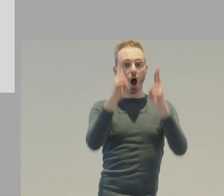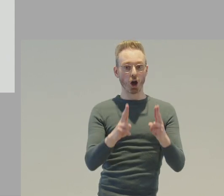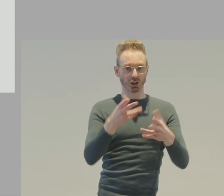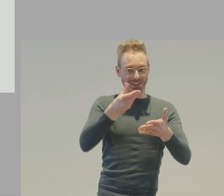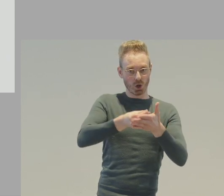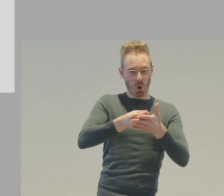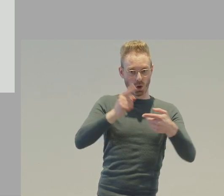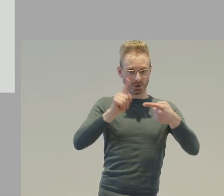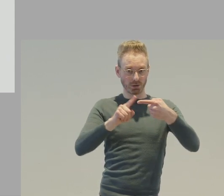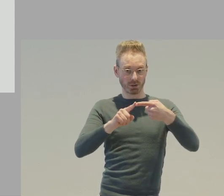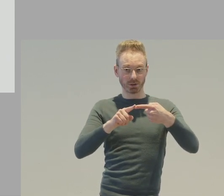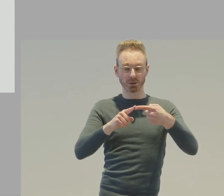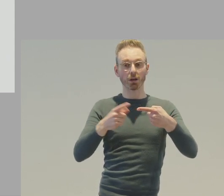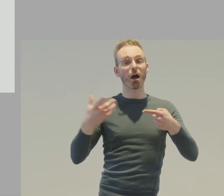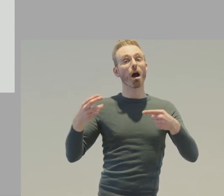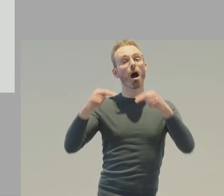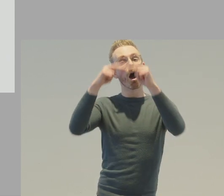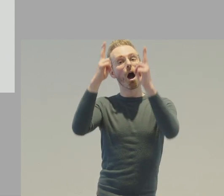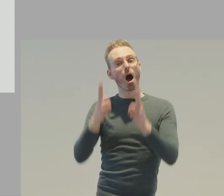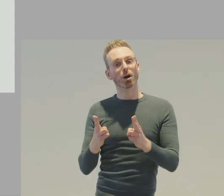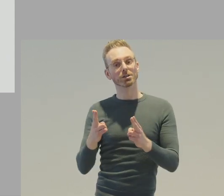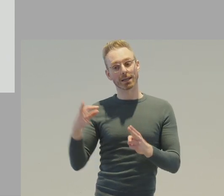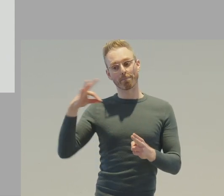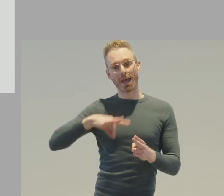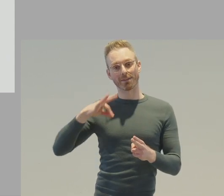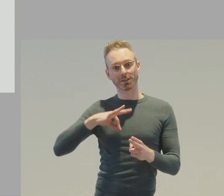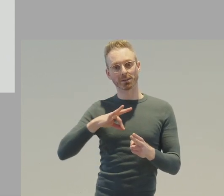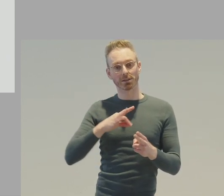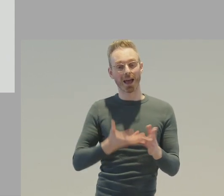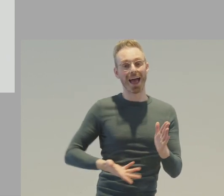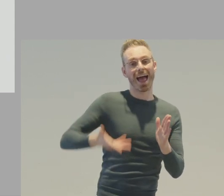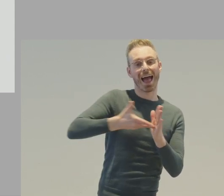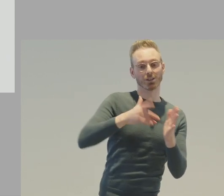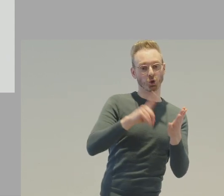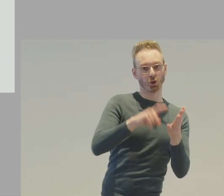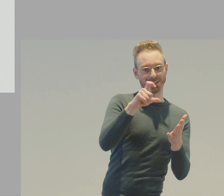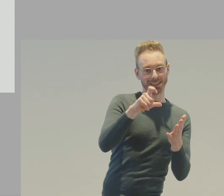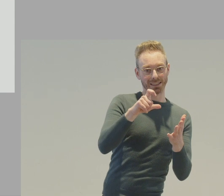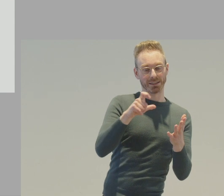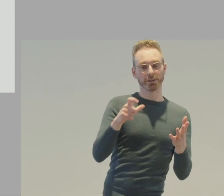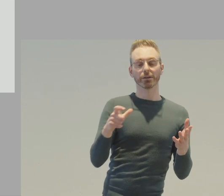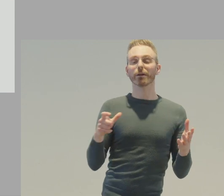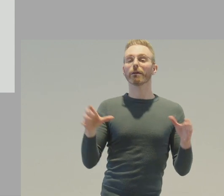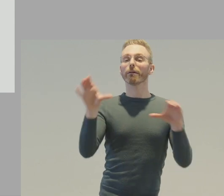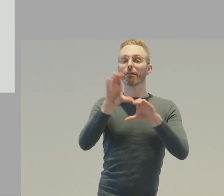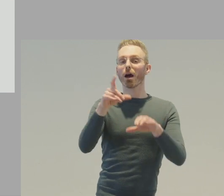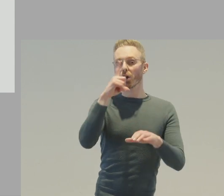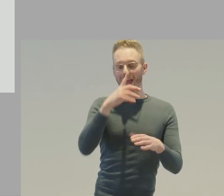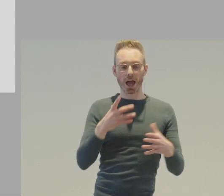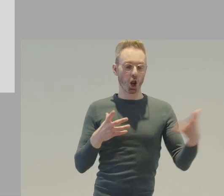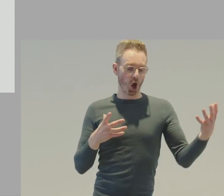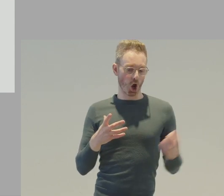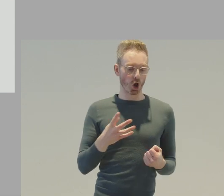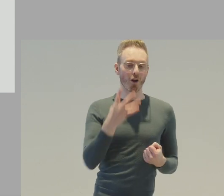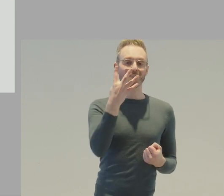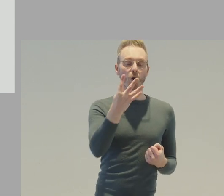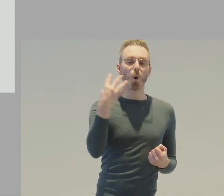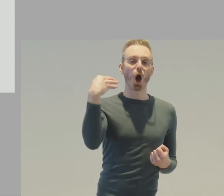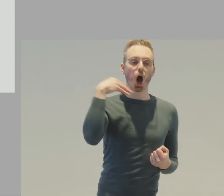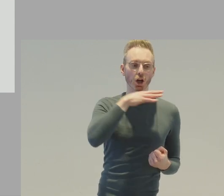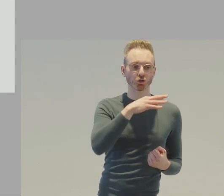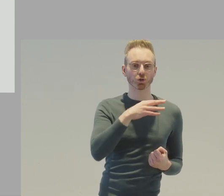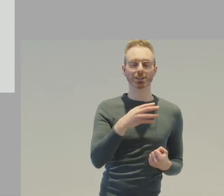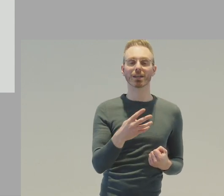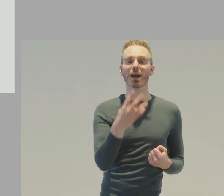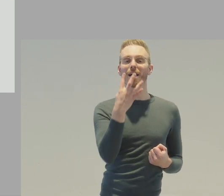housing benefits as part of your universal credit, you can earn up to £404 a month before you lose